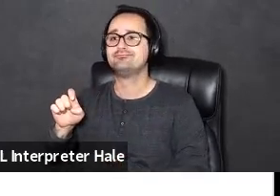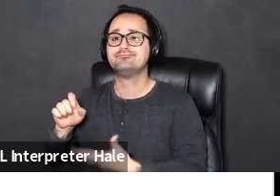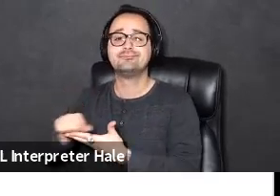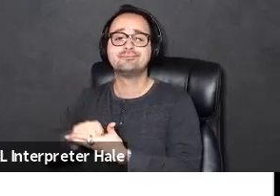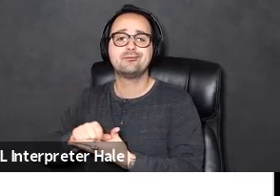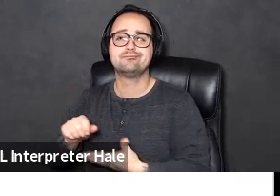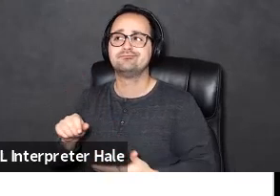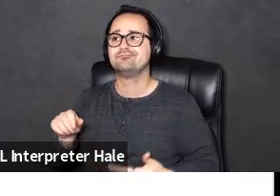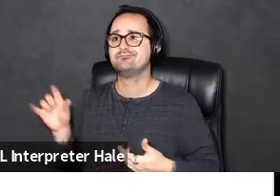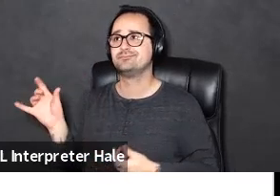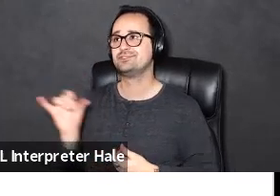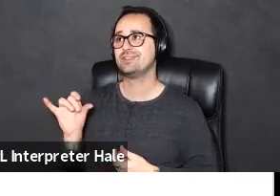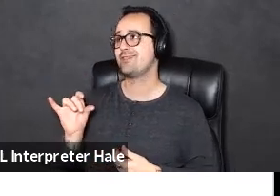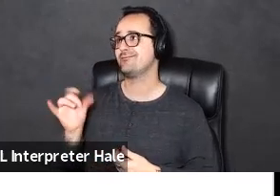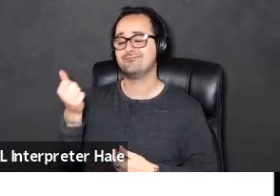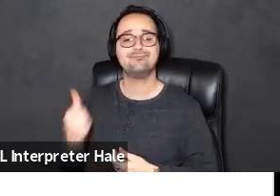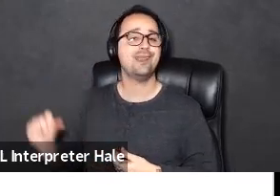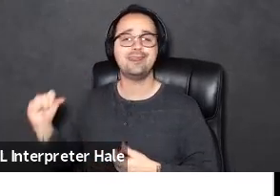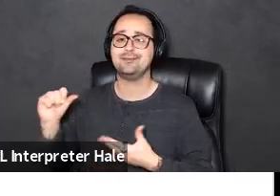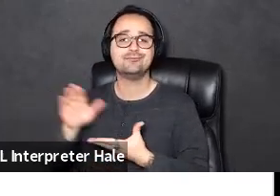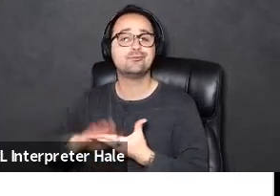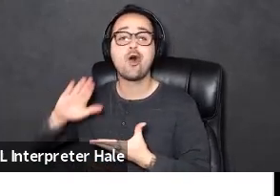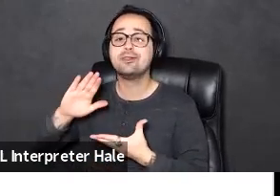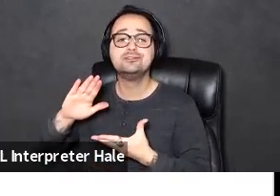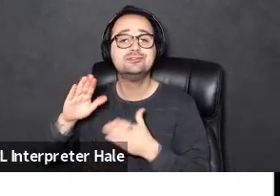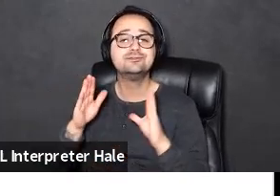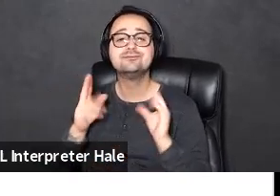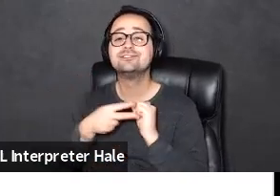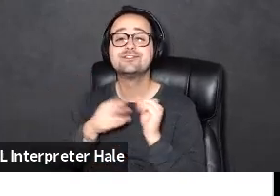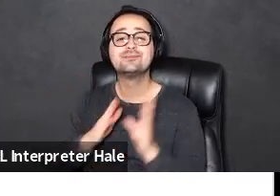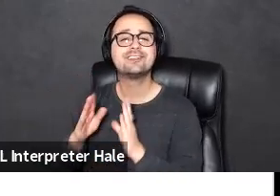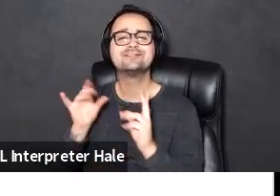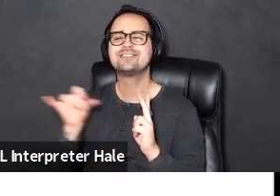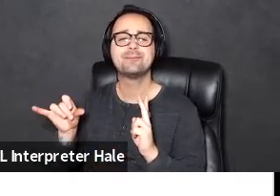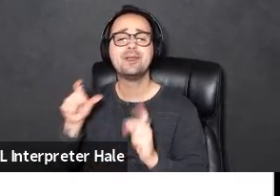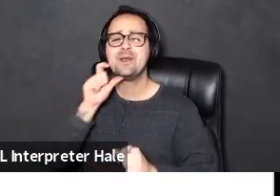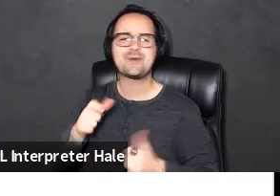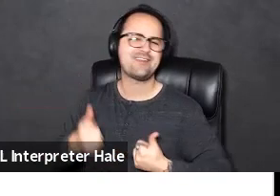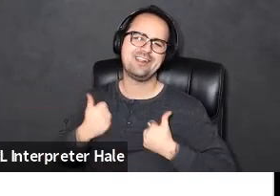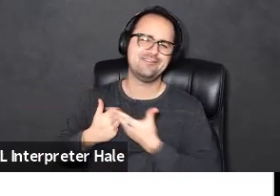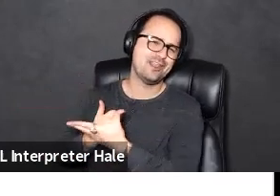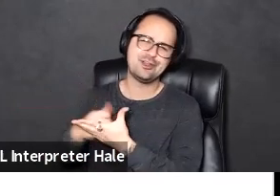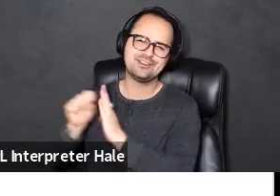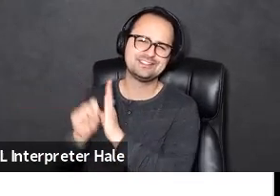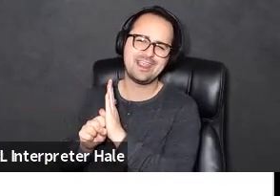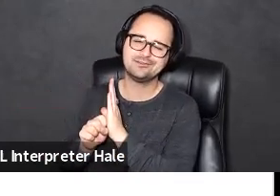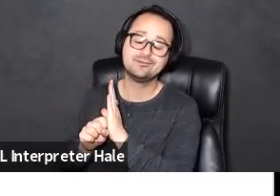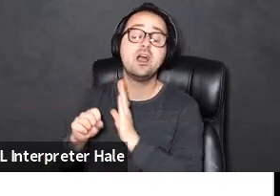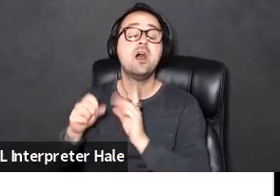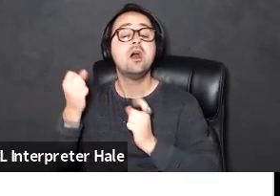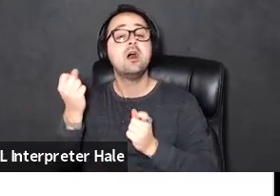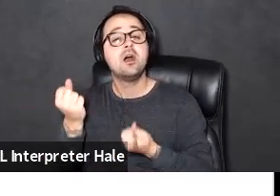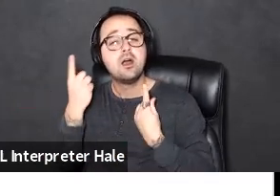traditional 529 college savings plan. ABLE works the same way. Don't have to live in the state to do that. However, there